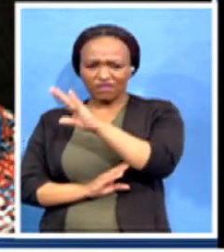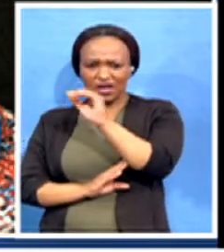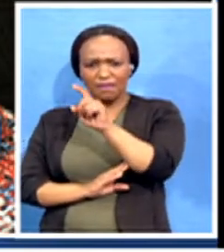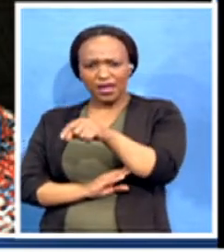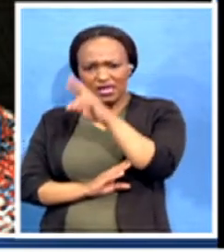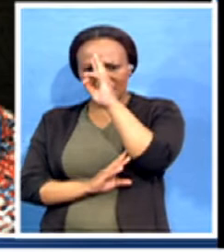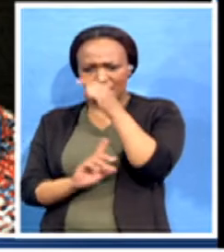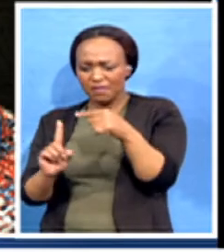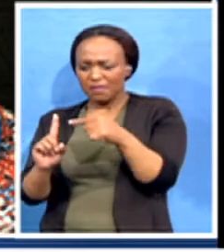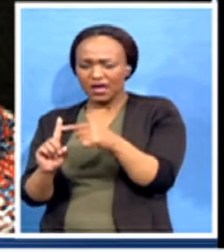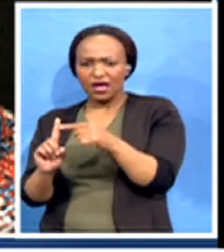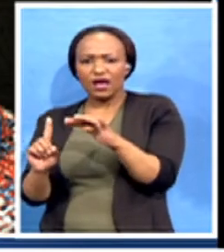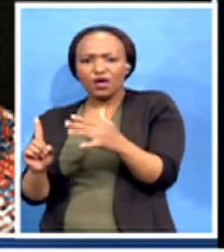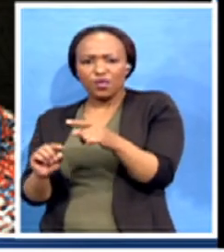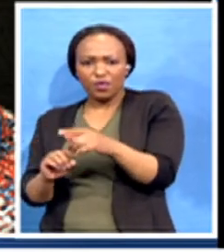him?